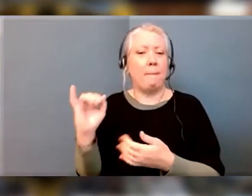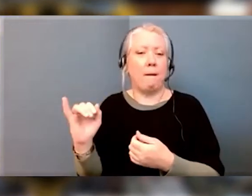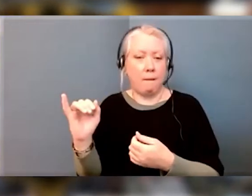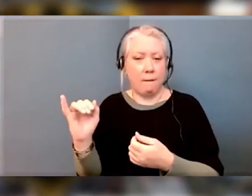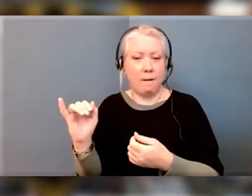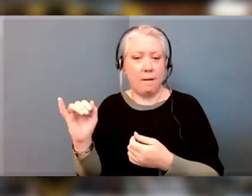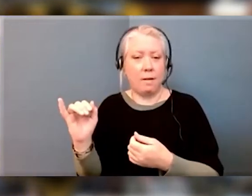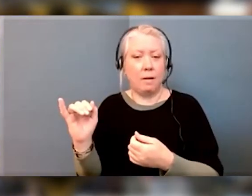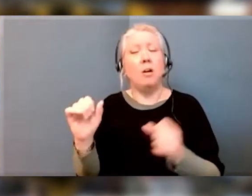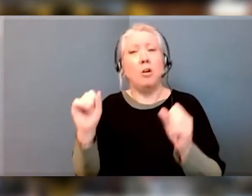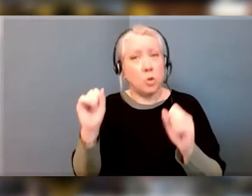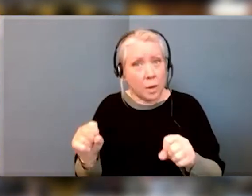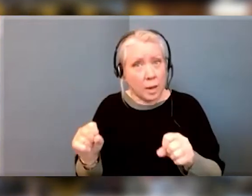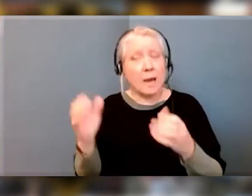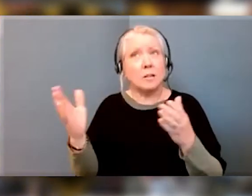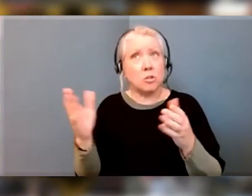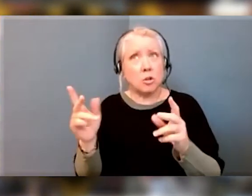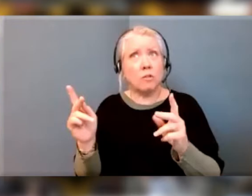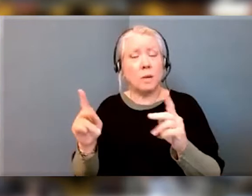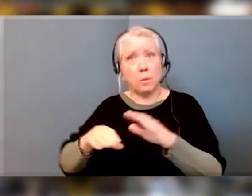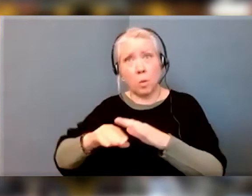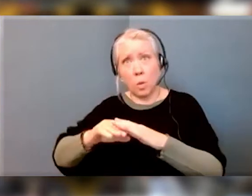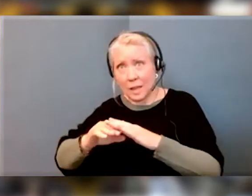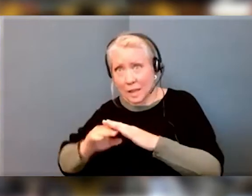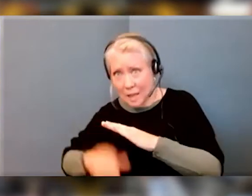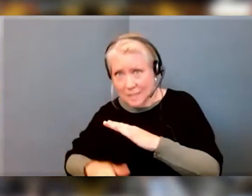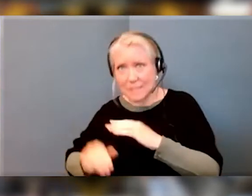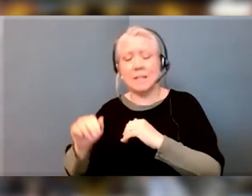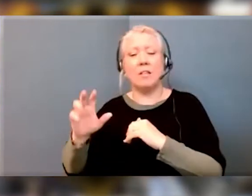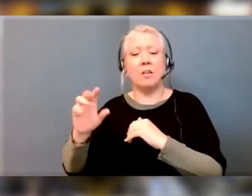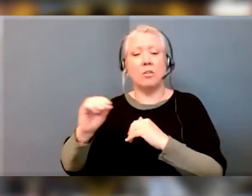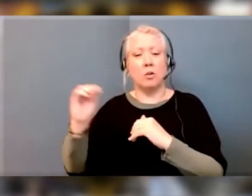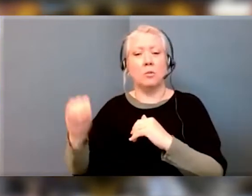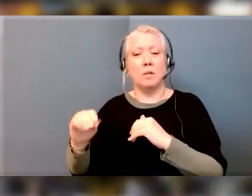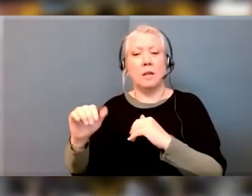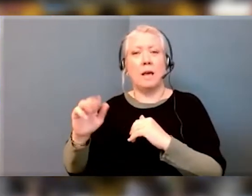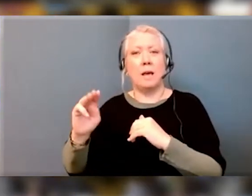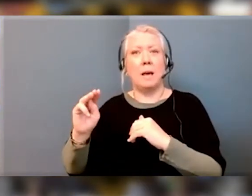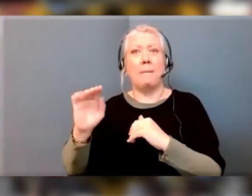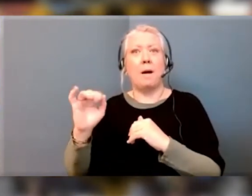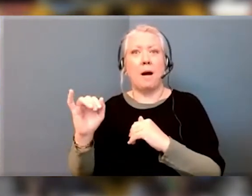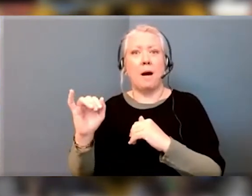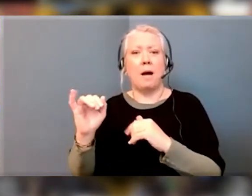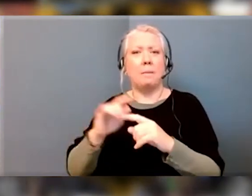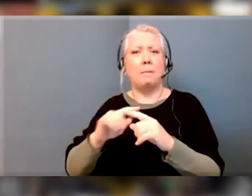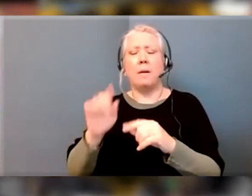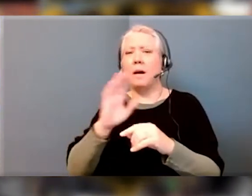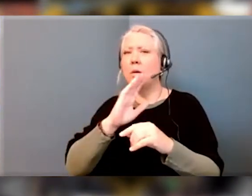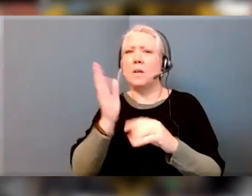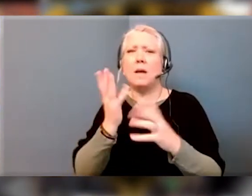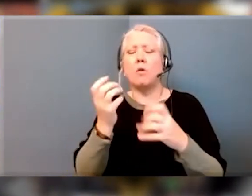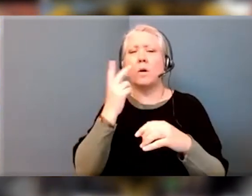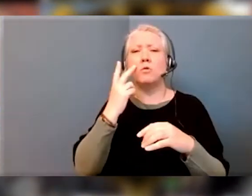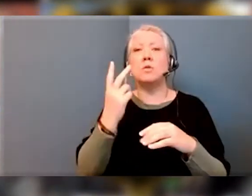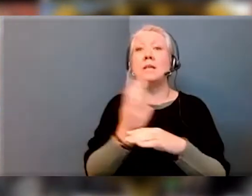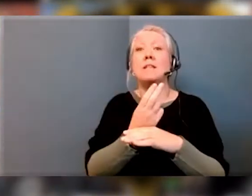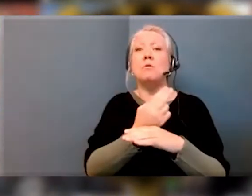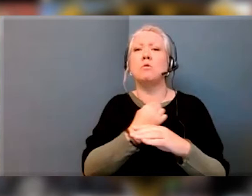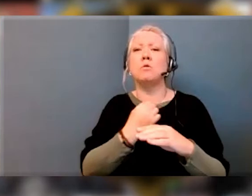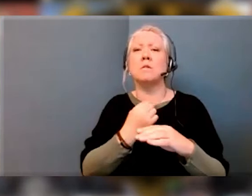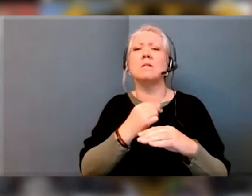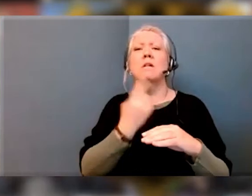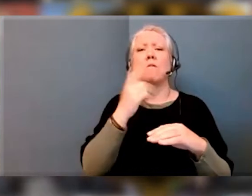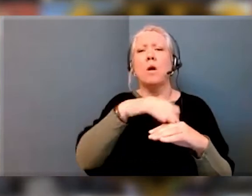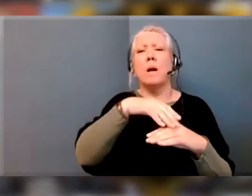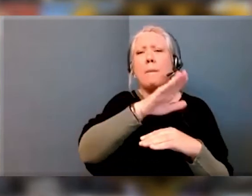serve folks who have an income under 30% AMI. We don't want to see a ton of over 80% AMI. And there